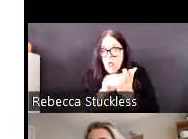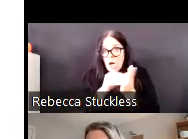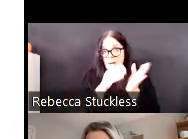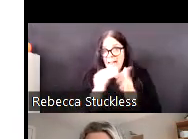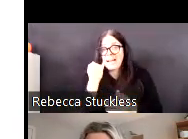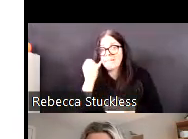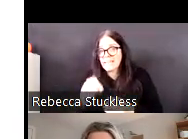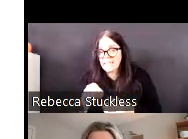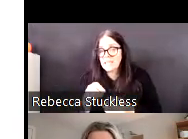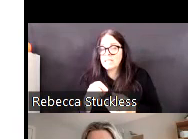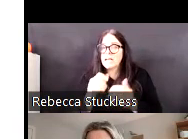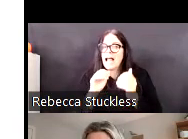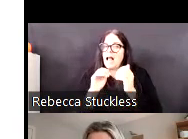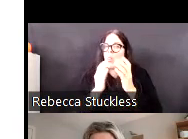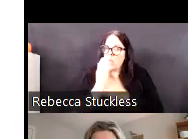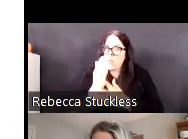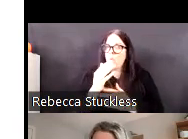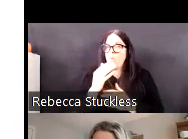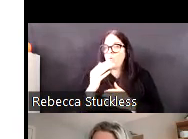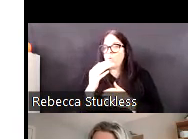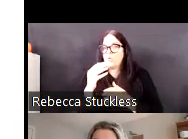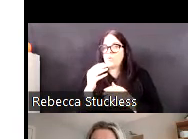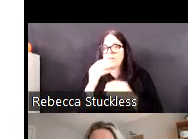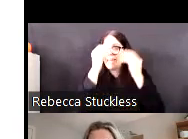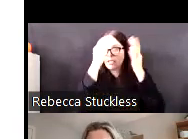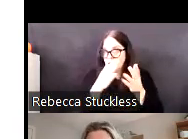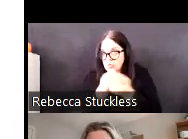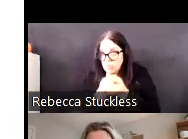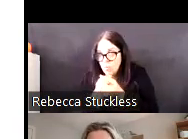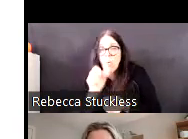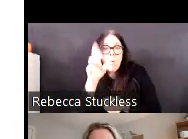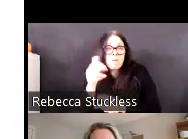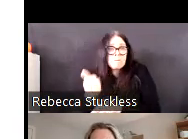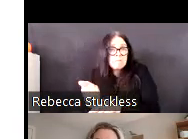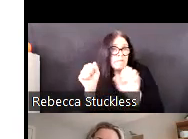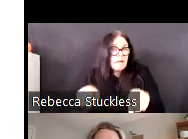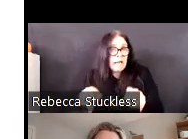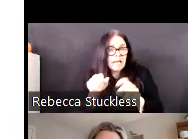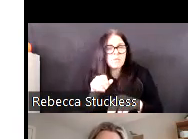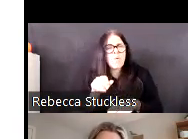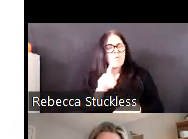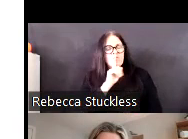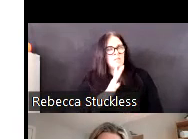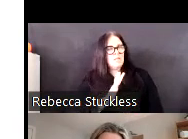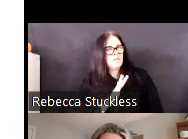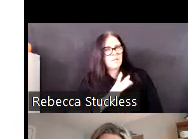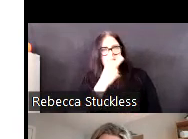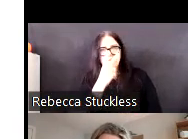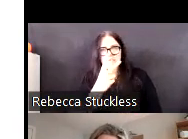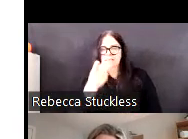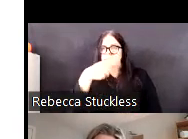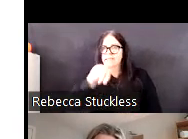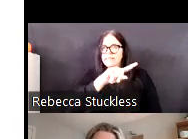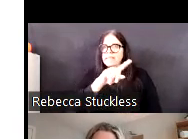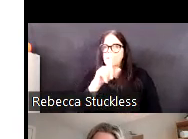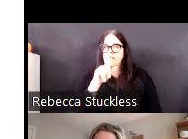to, with the support of the learner or on their the instructor or on their own. So it was amazing to see how just that kind